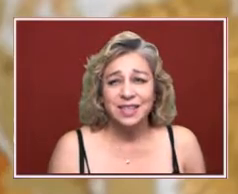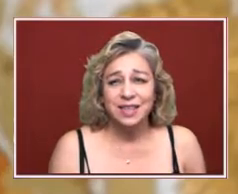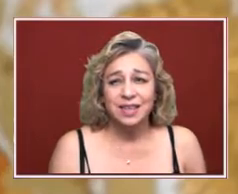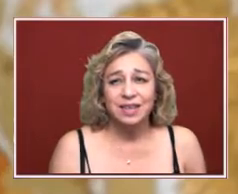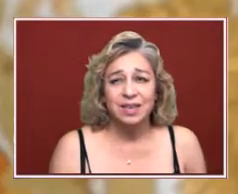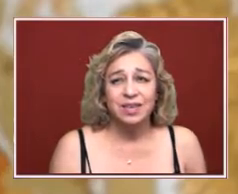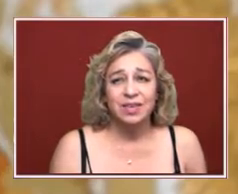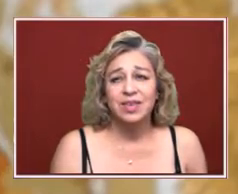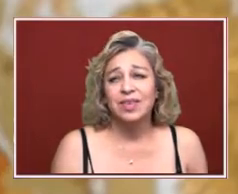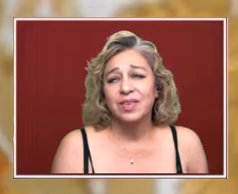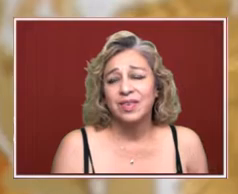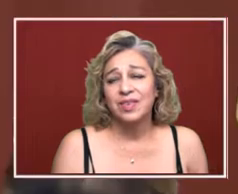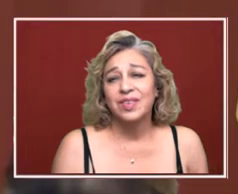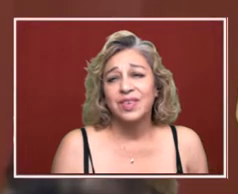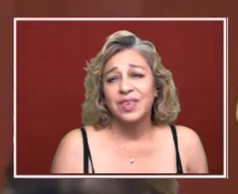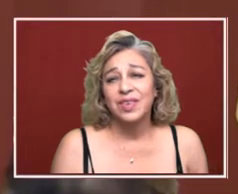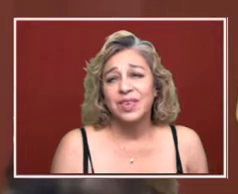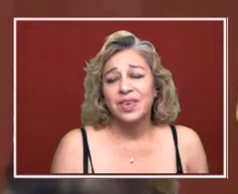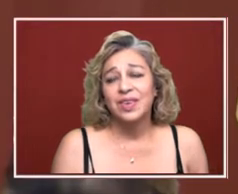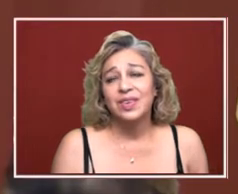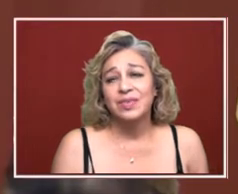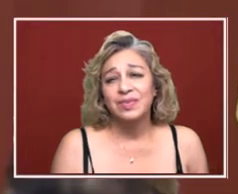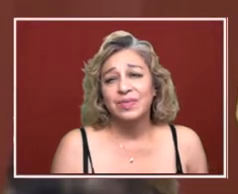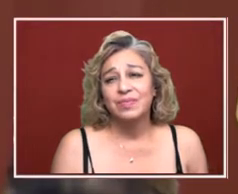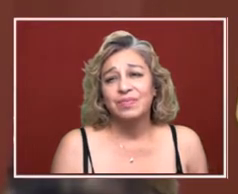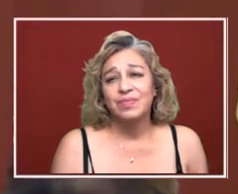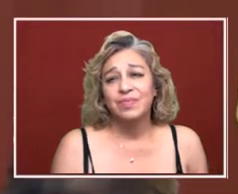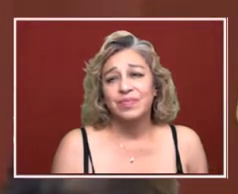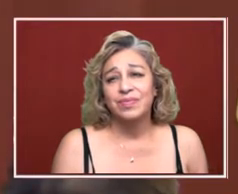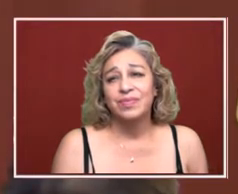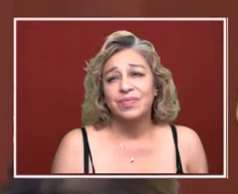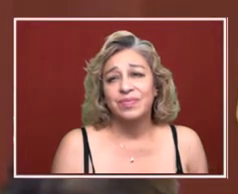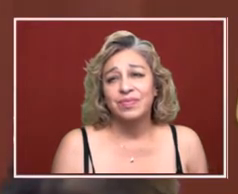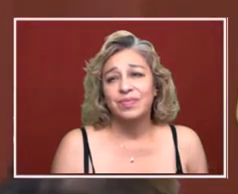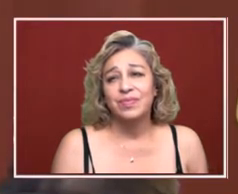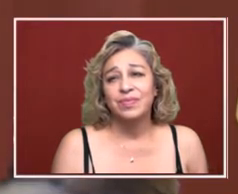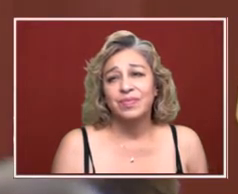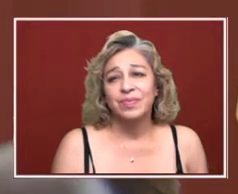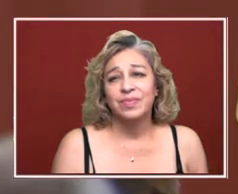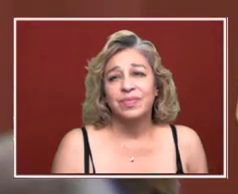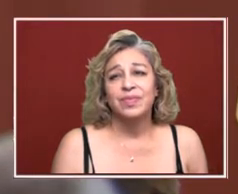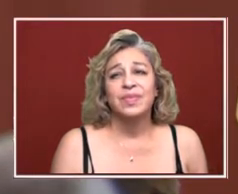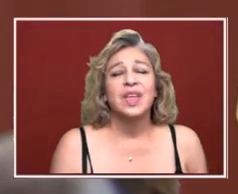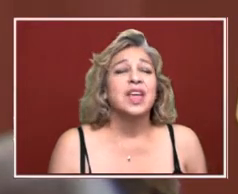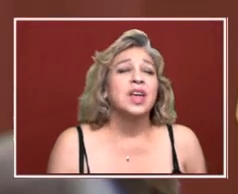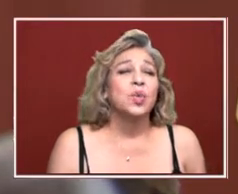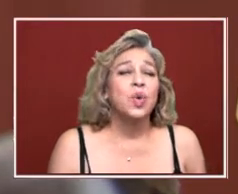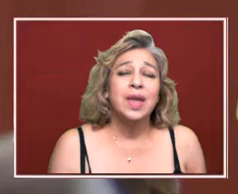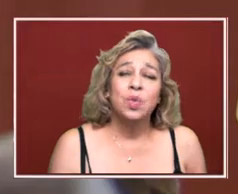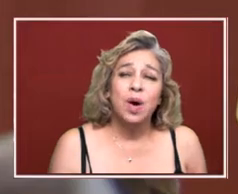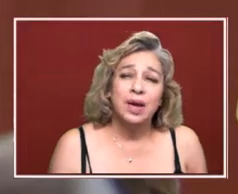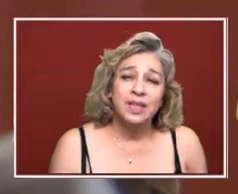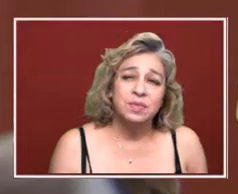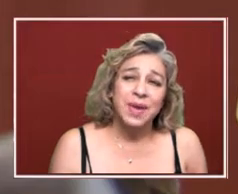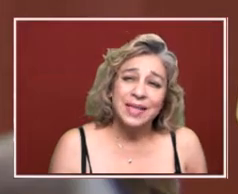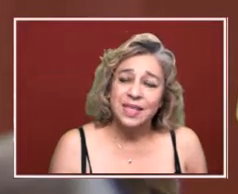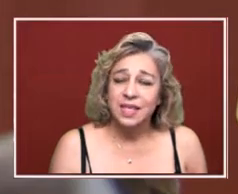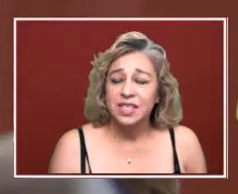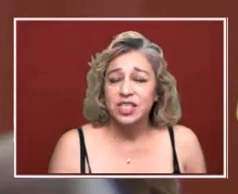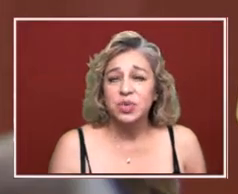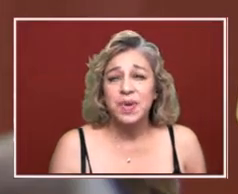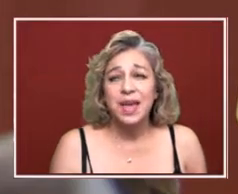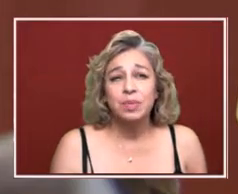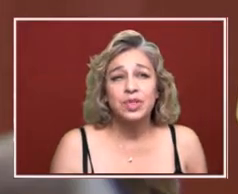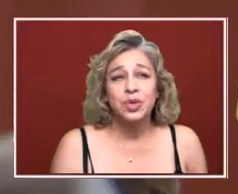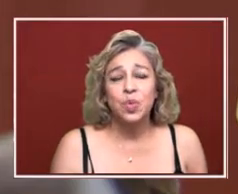States. Queremos que el mexicano pueda trabajar y ser feliz donde nació, donde. We want